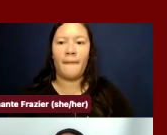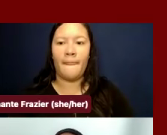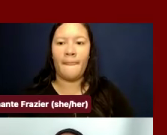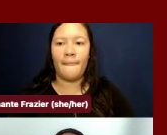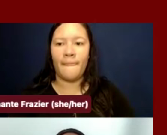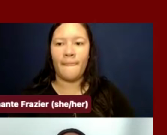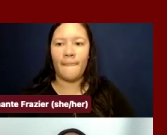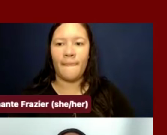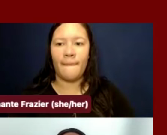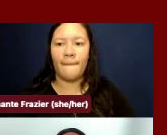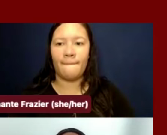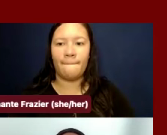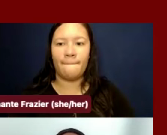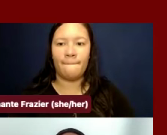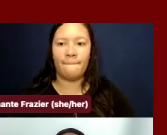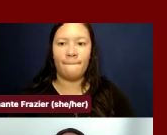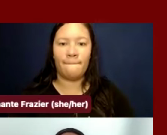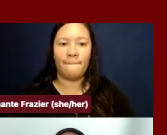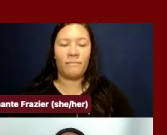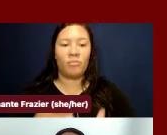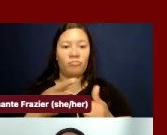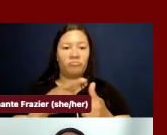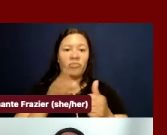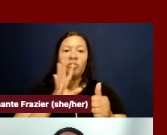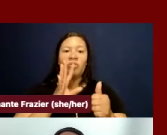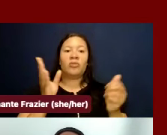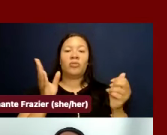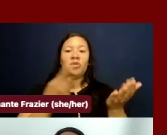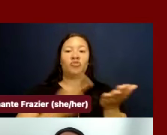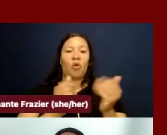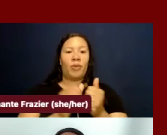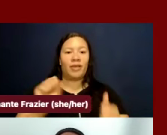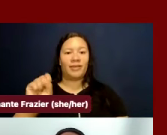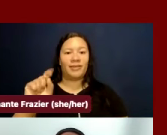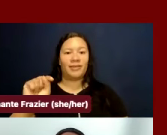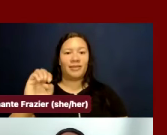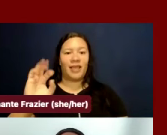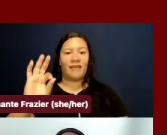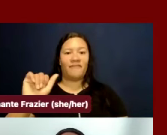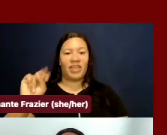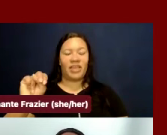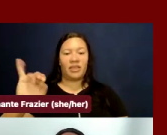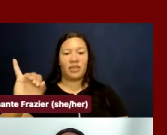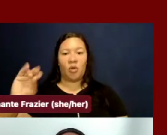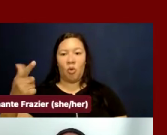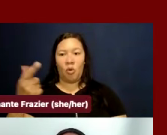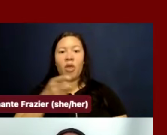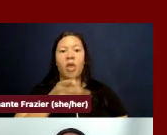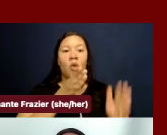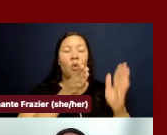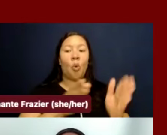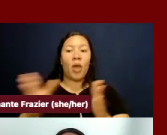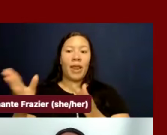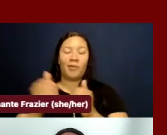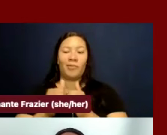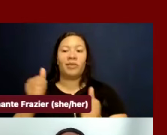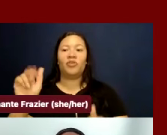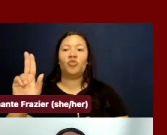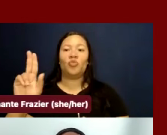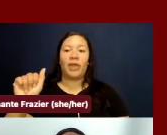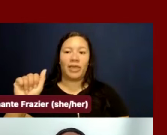So first, we're going to start by speaking with Stefan Young, a rank and file organizer with UAW 4811 and a